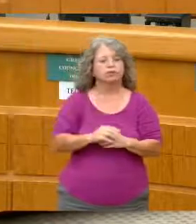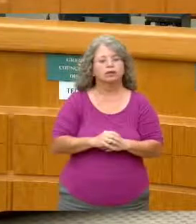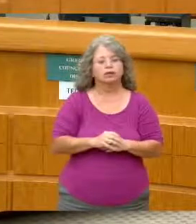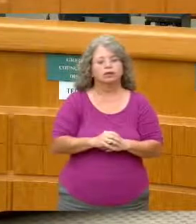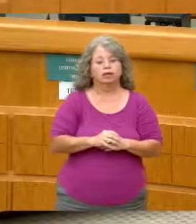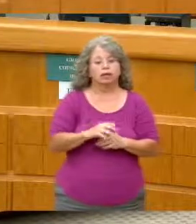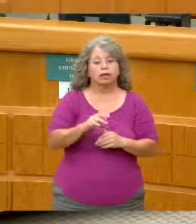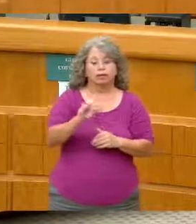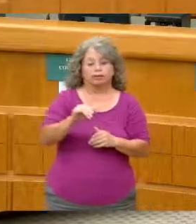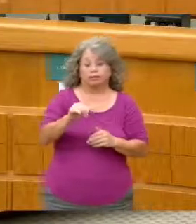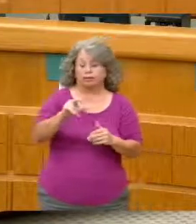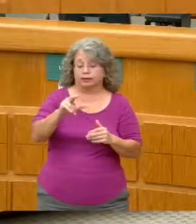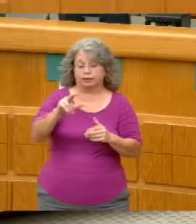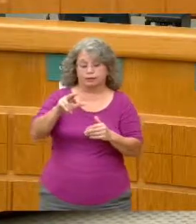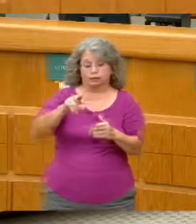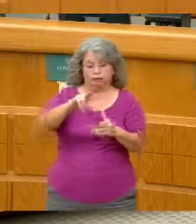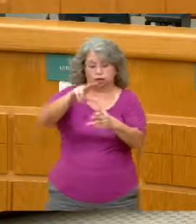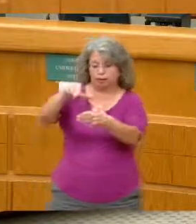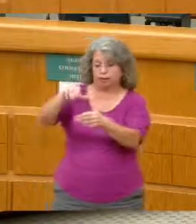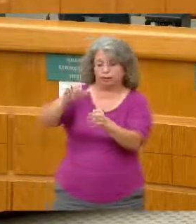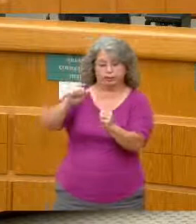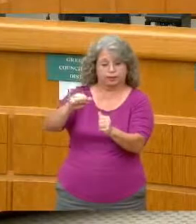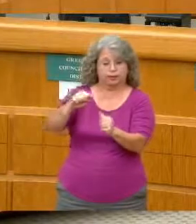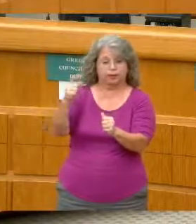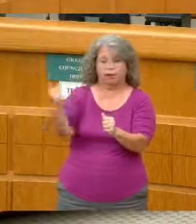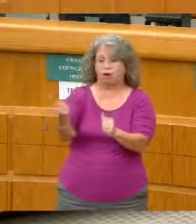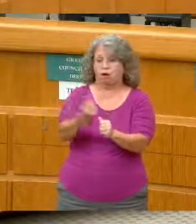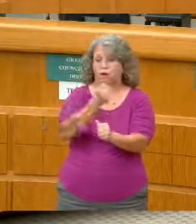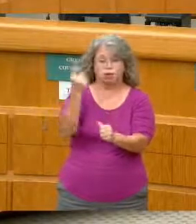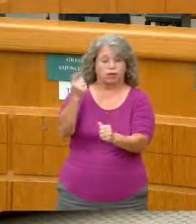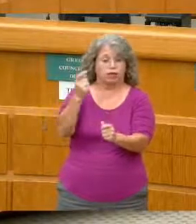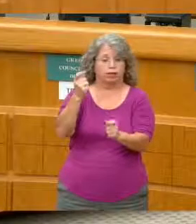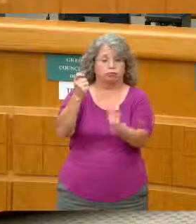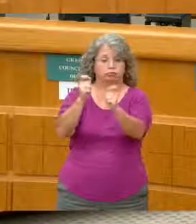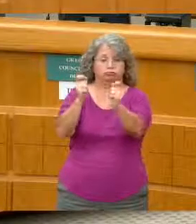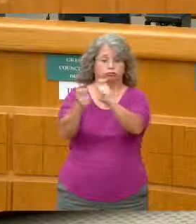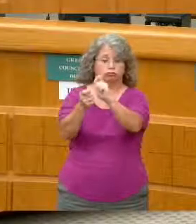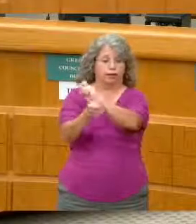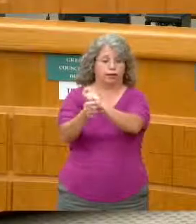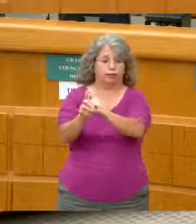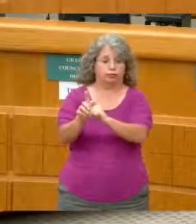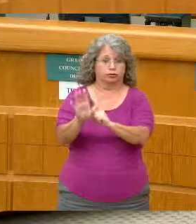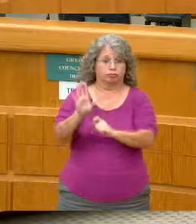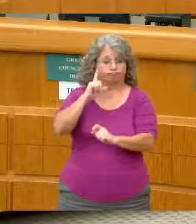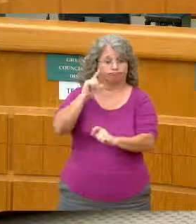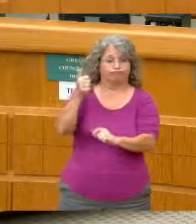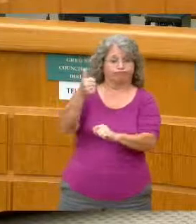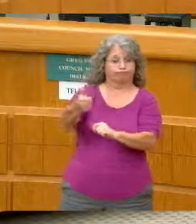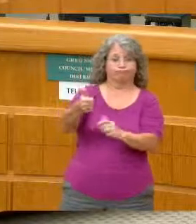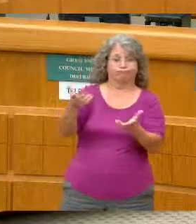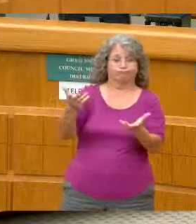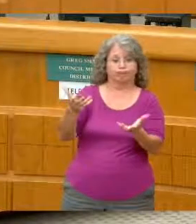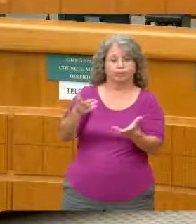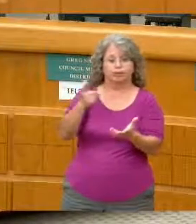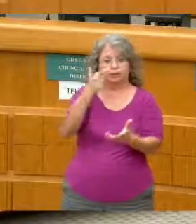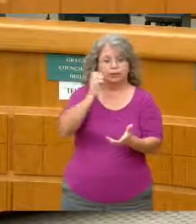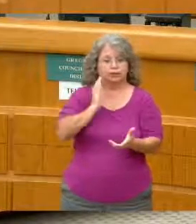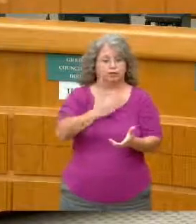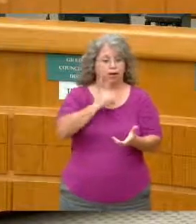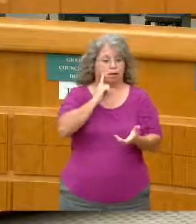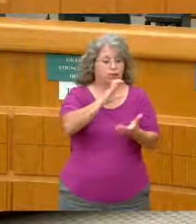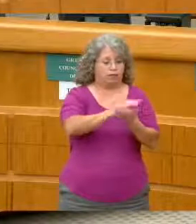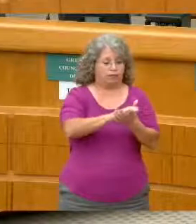the opportunity for these storms to do their own thing, we need to be very ready. And because of